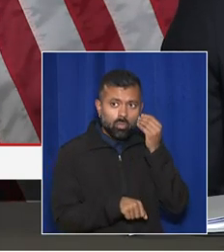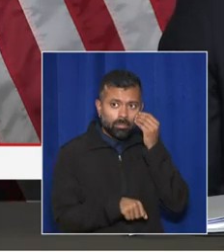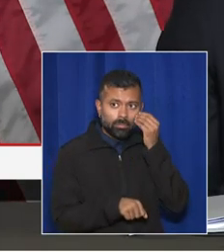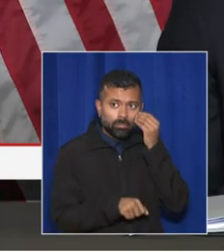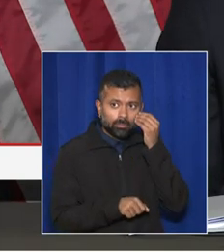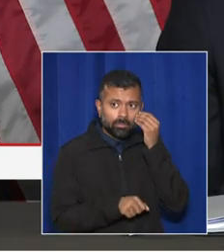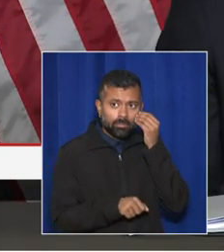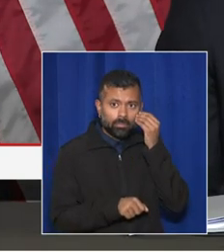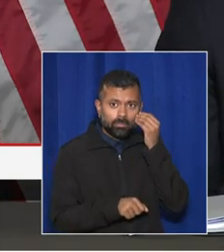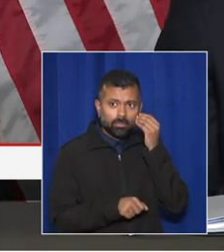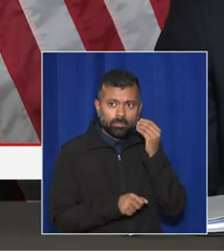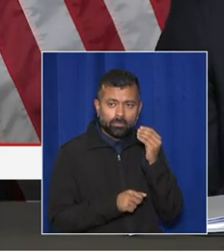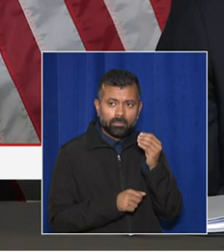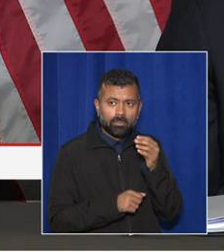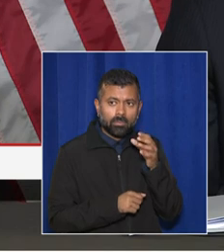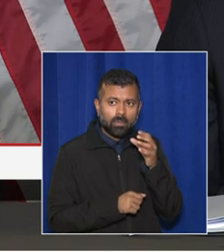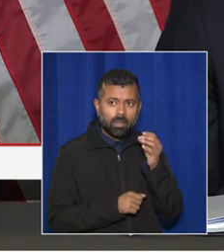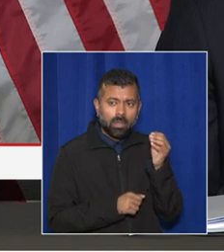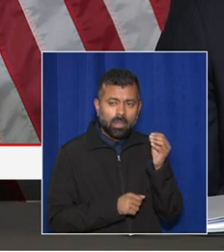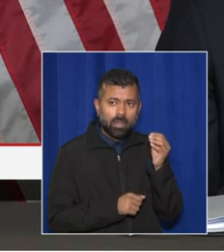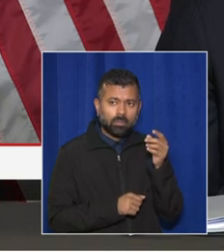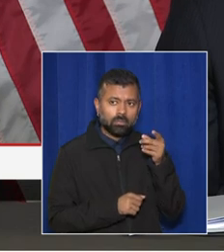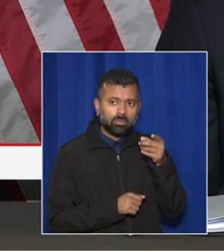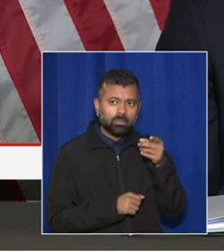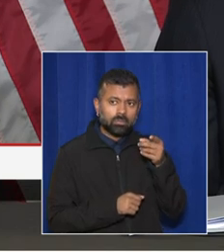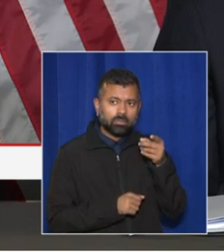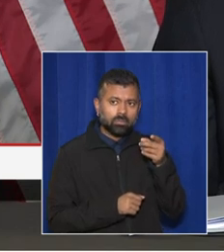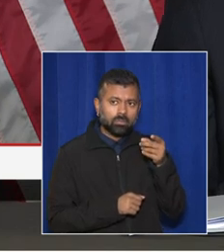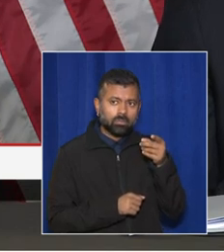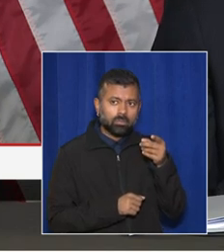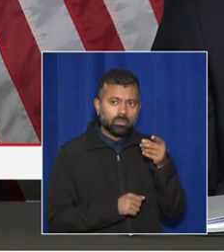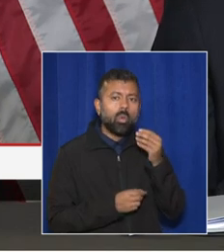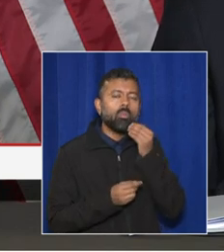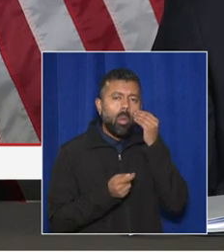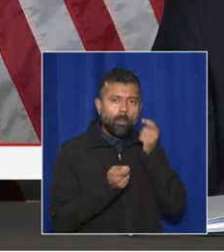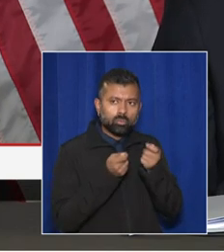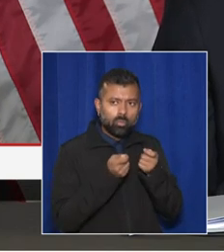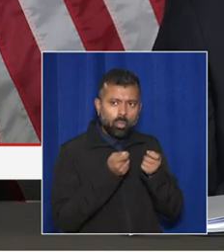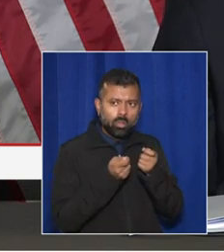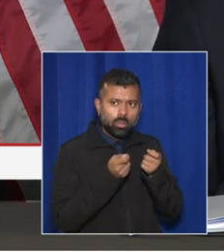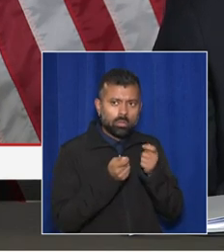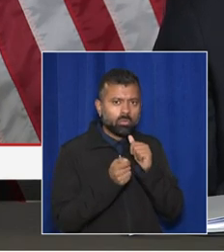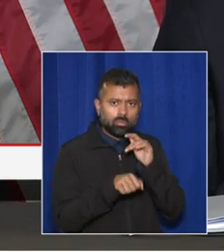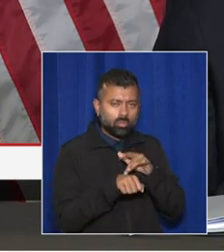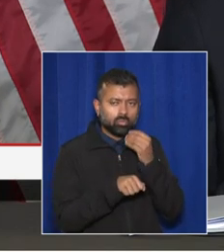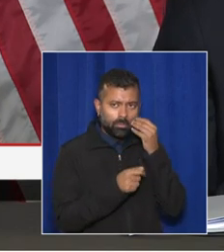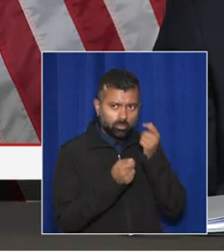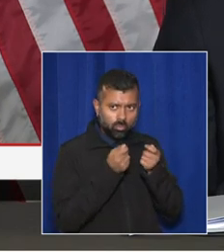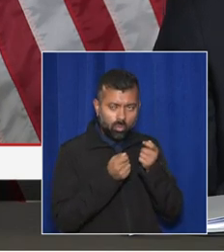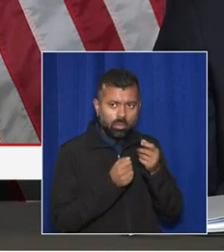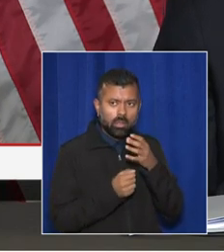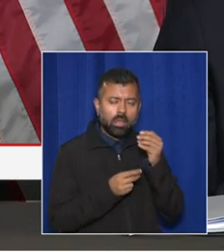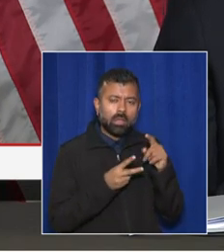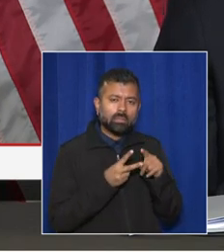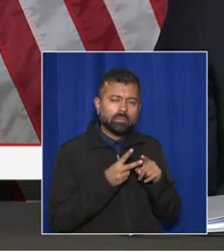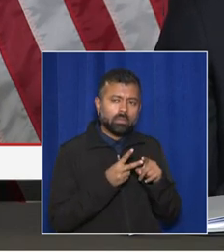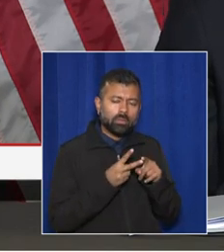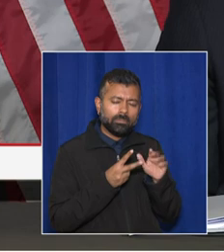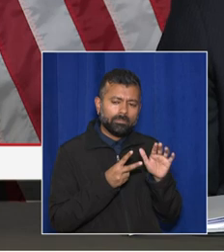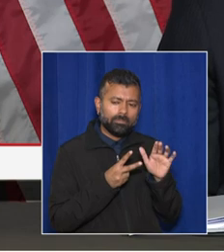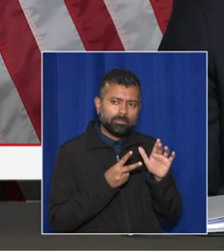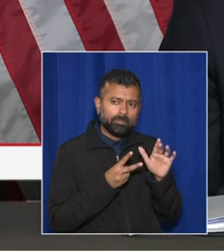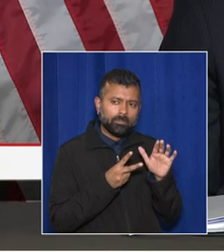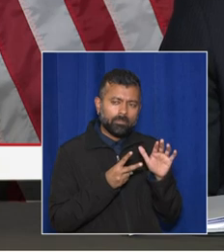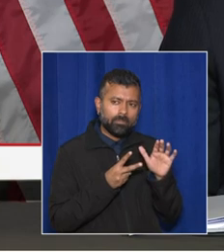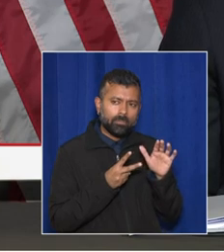timely responses on verifying the job status of workers is